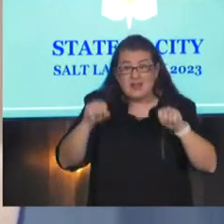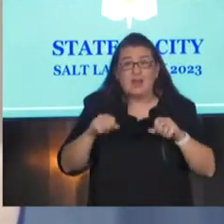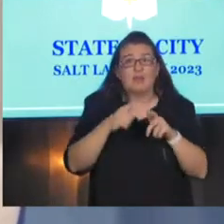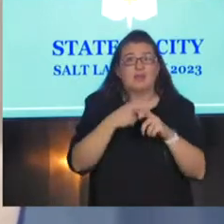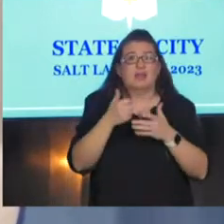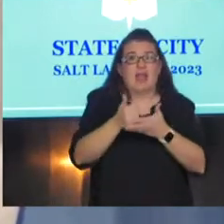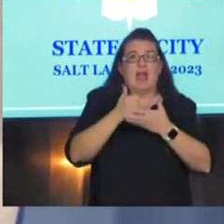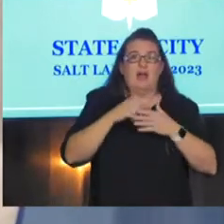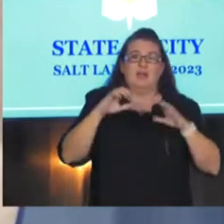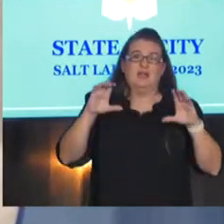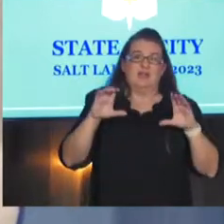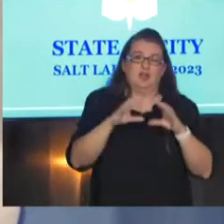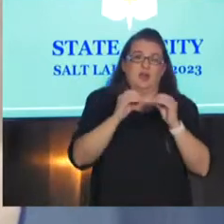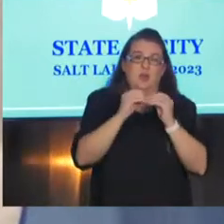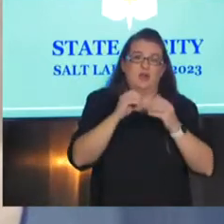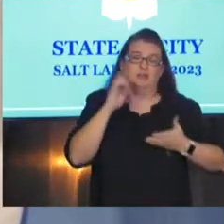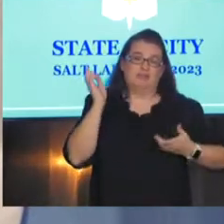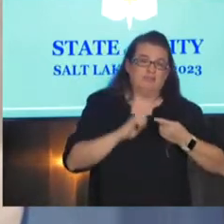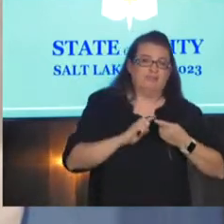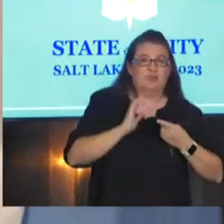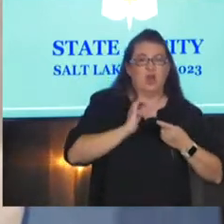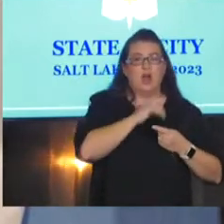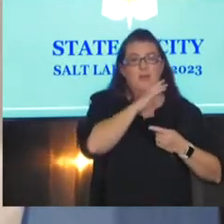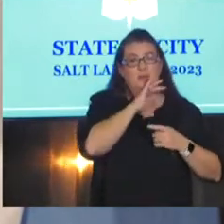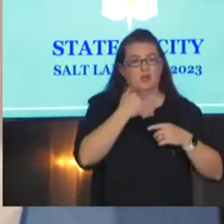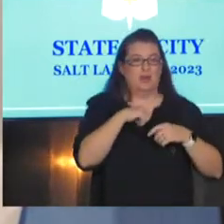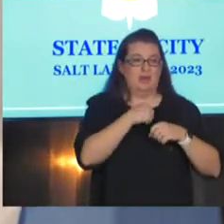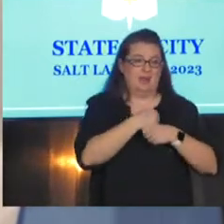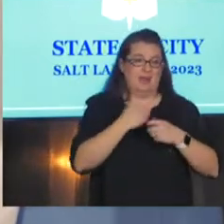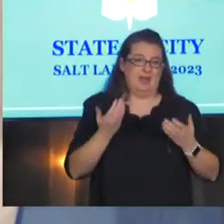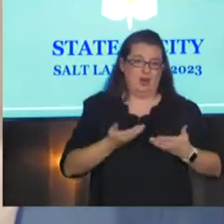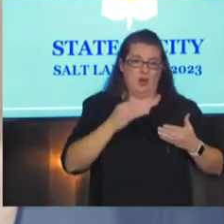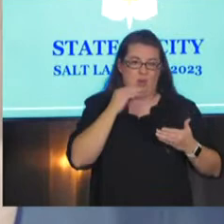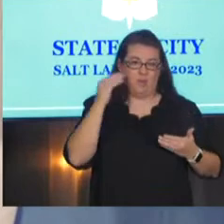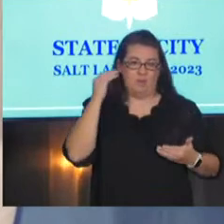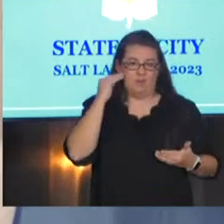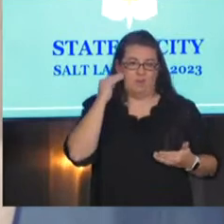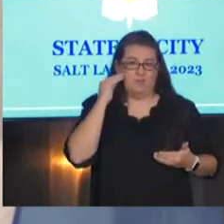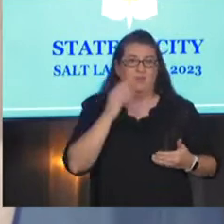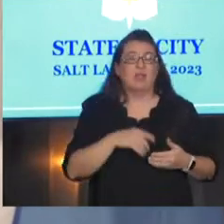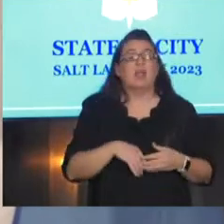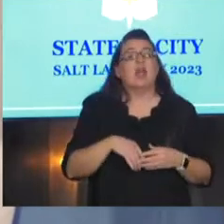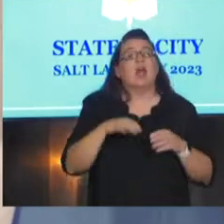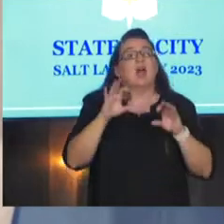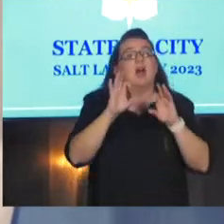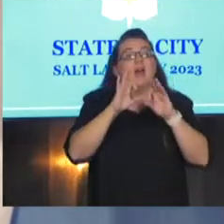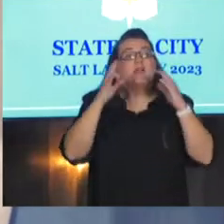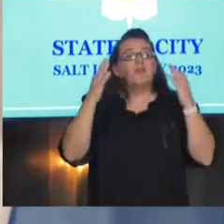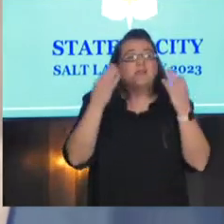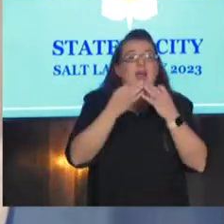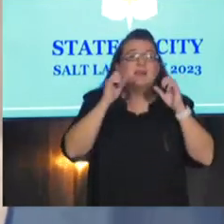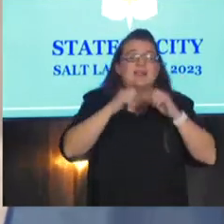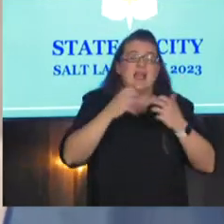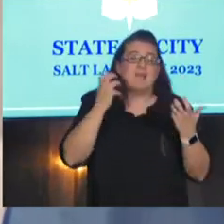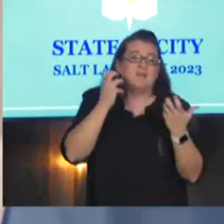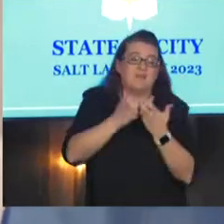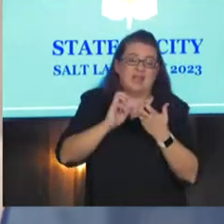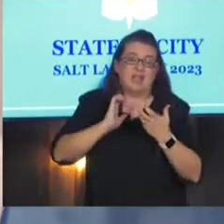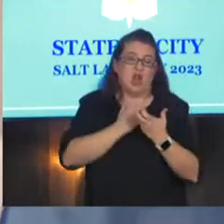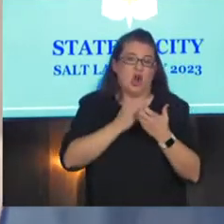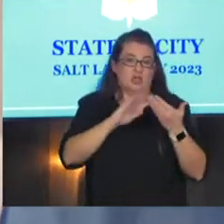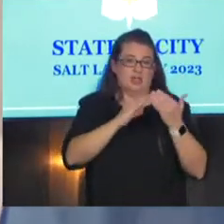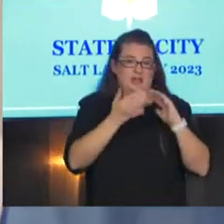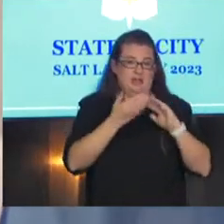more to cut down on the pollution we create right at home. A future where families fit in our city, literally and figuratively, because